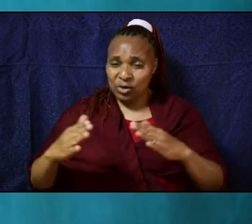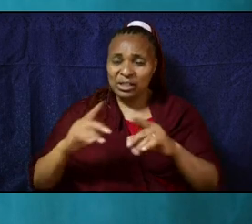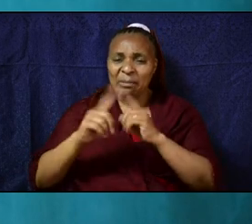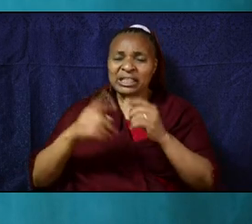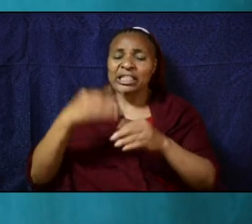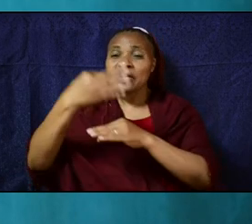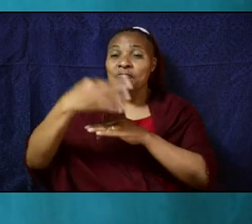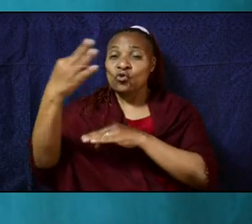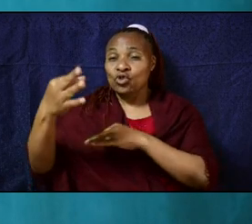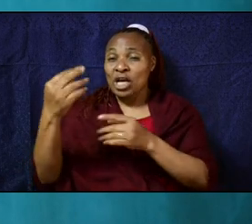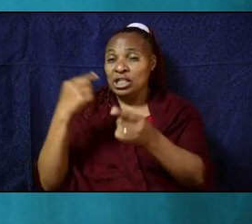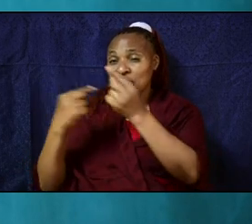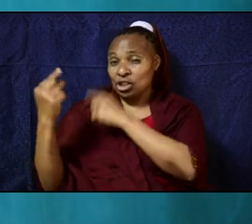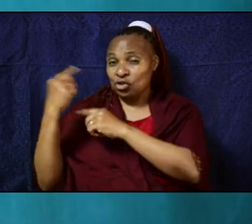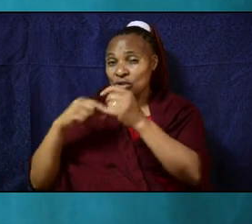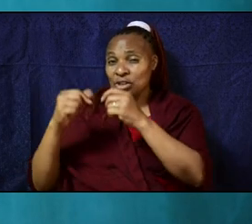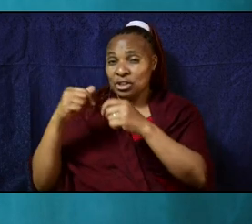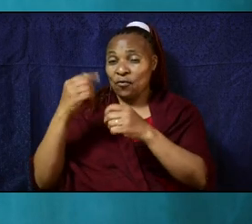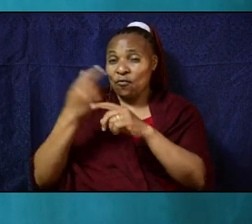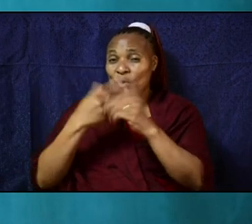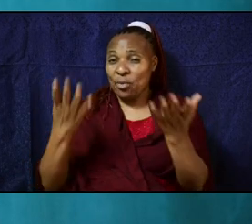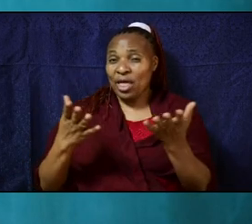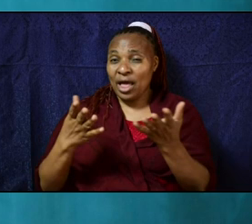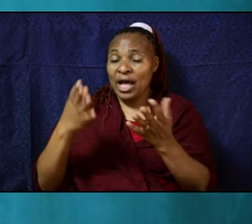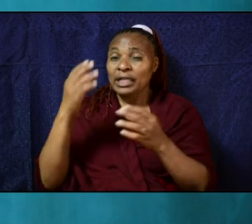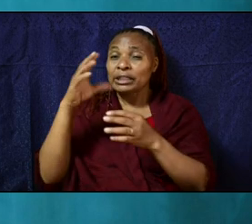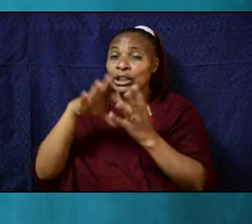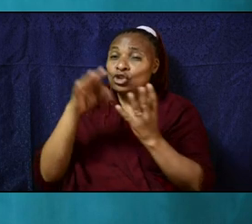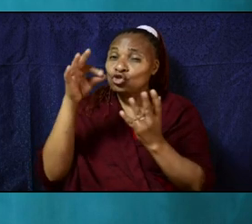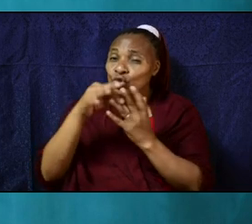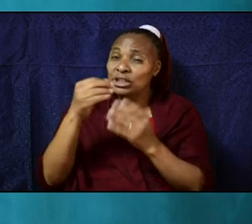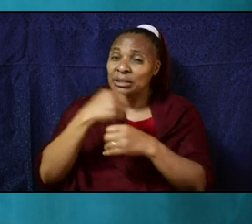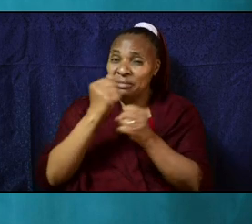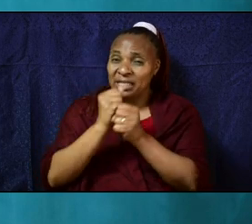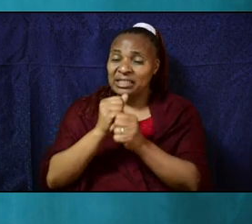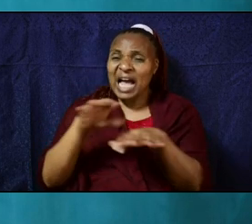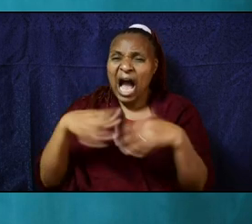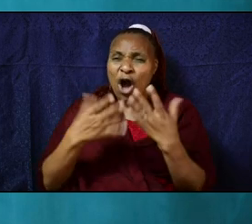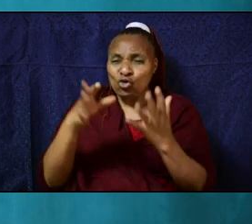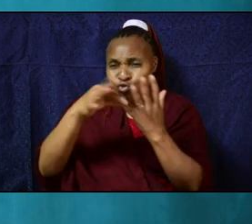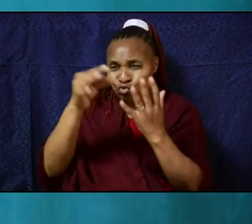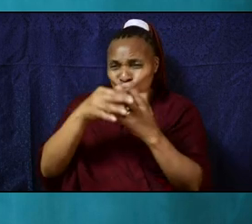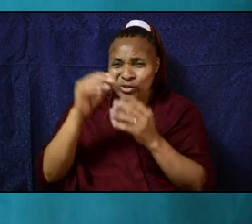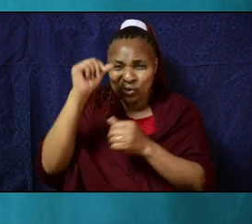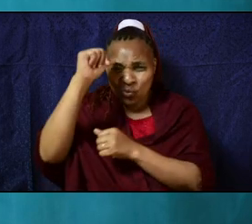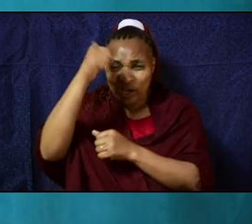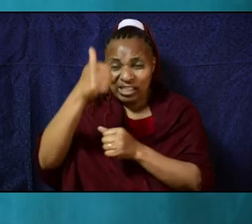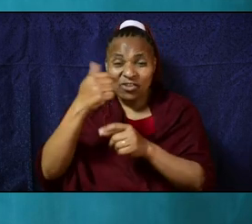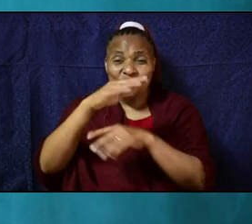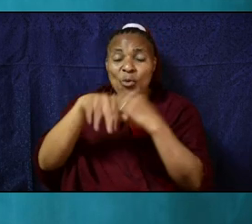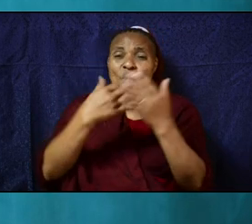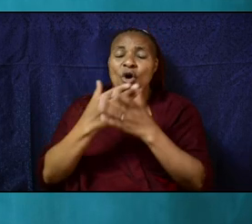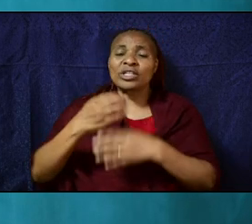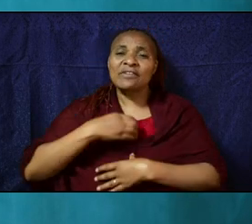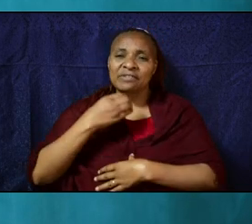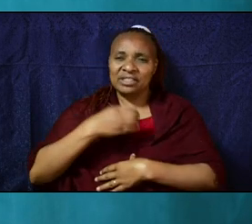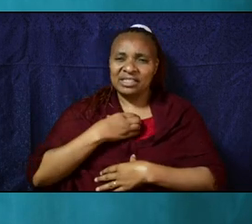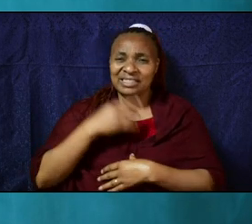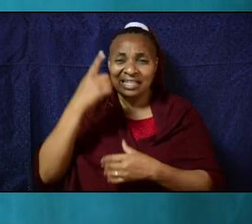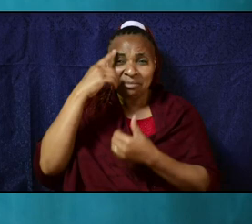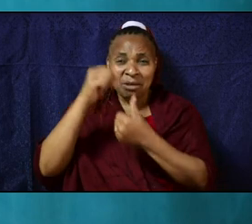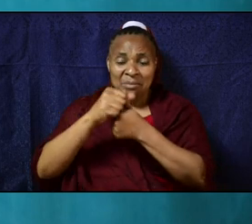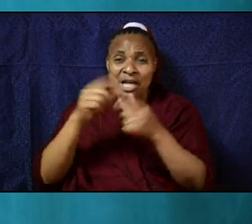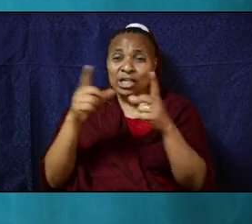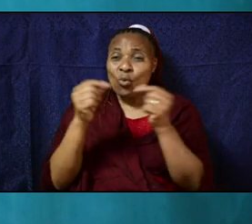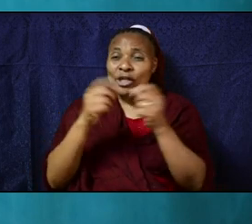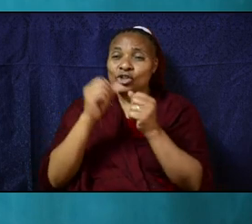future generations might follow from the choice he made. And how is he to choose wisely among entire strangers? Remembering the